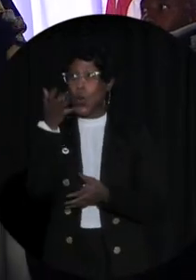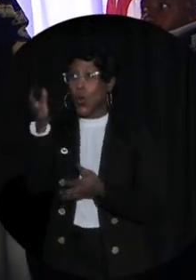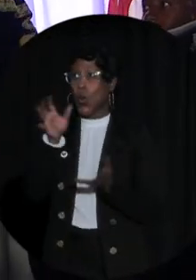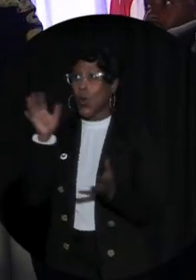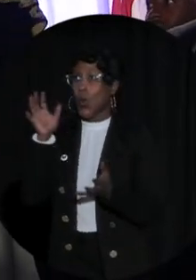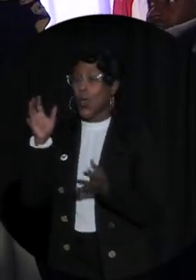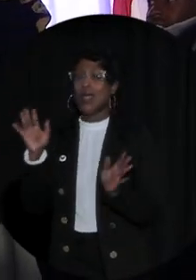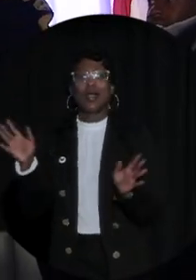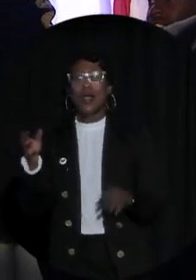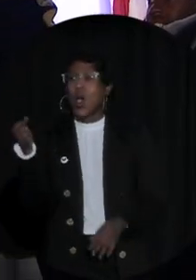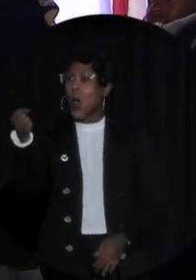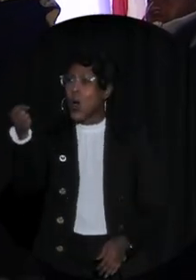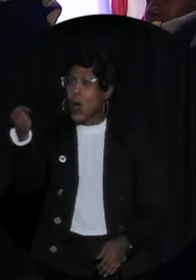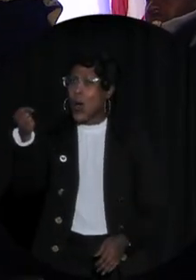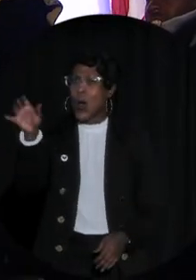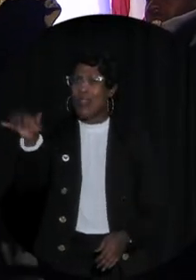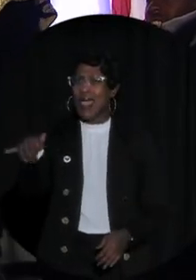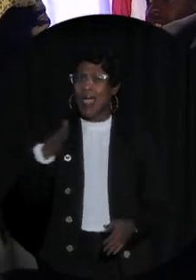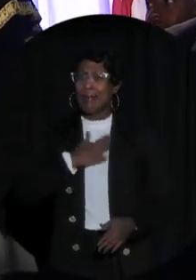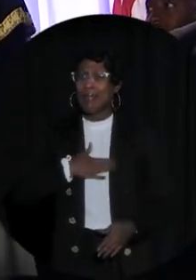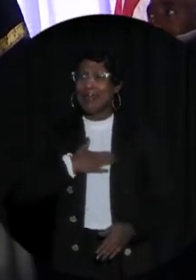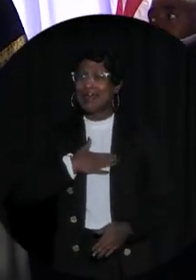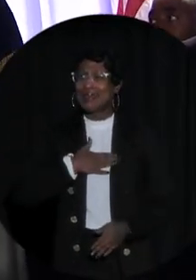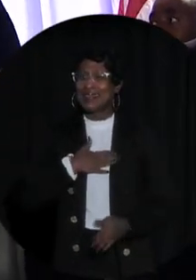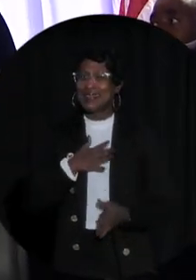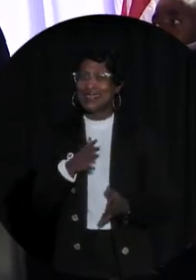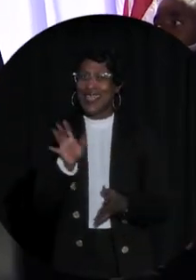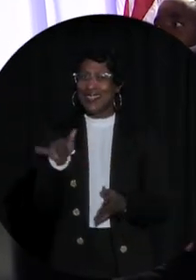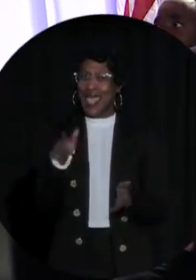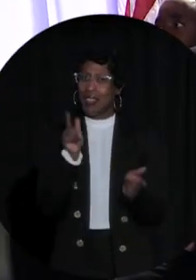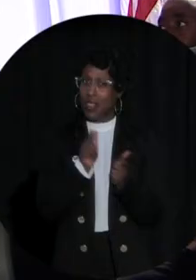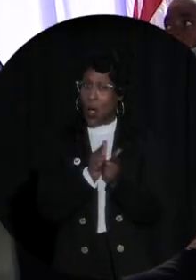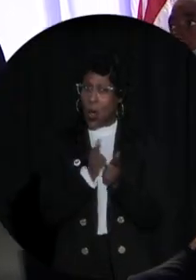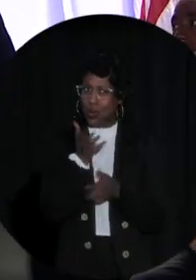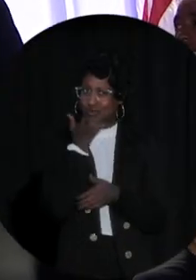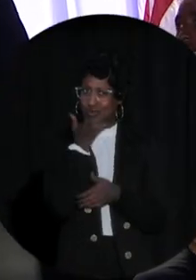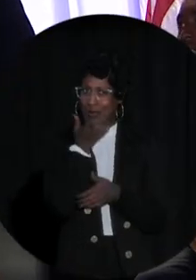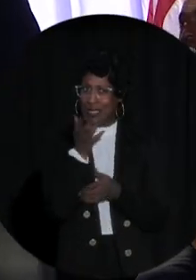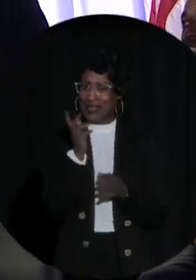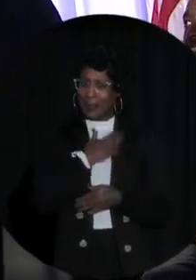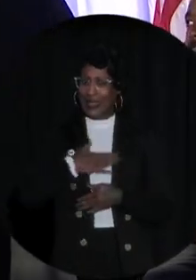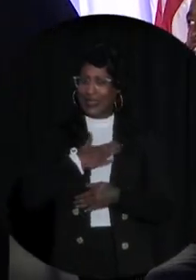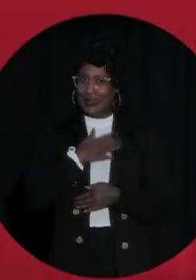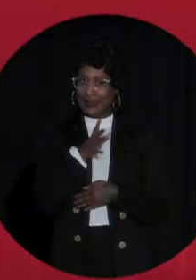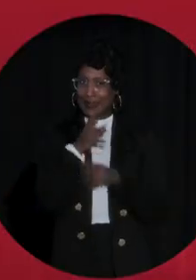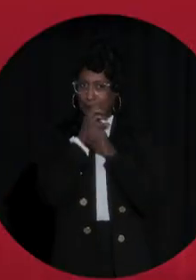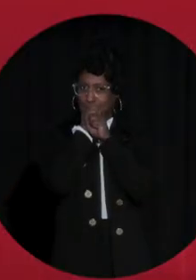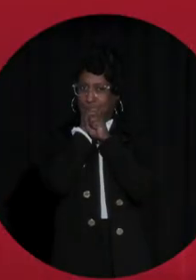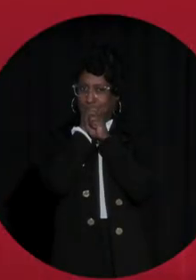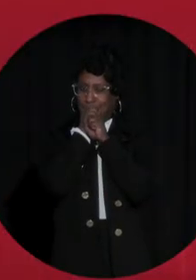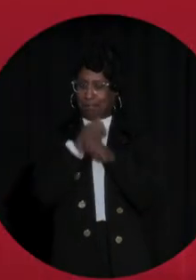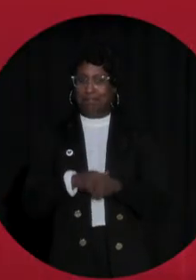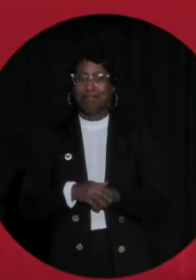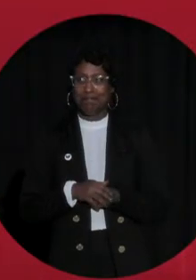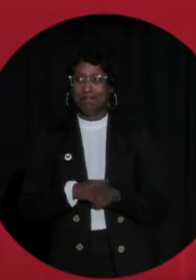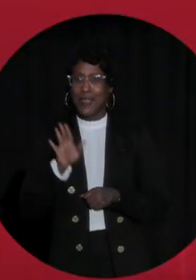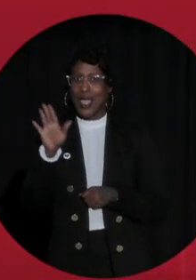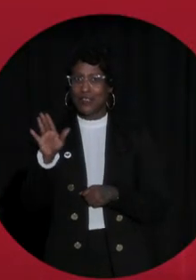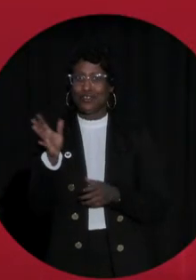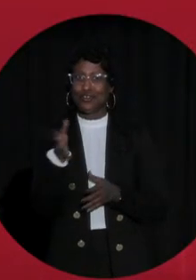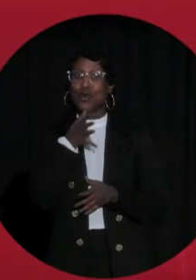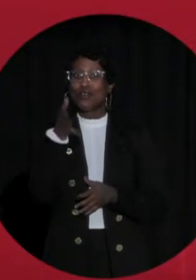Okay, even hold the low screaming. Thank you so much. And your grandson,